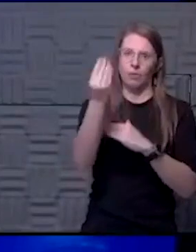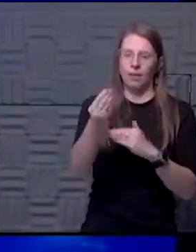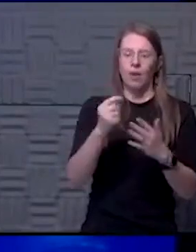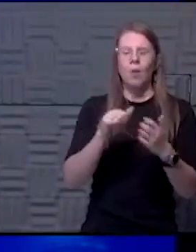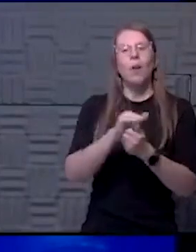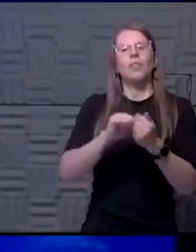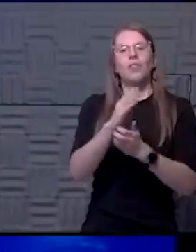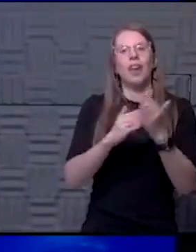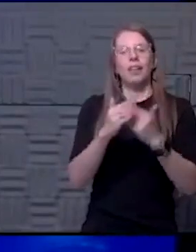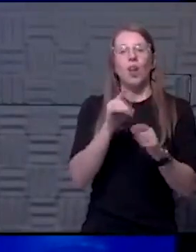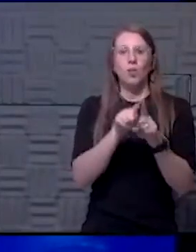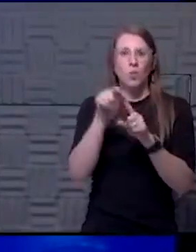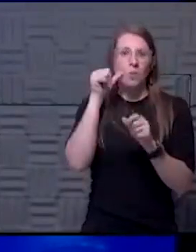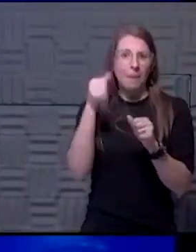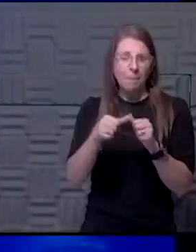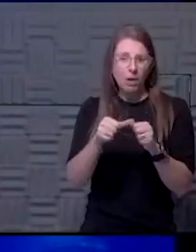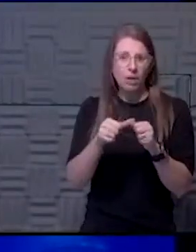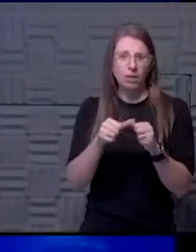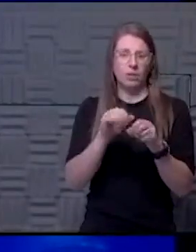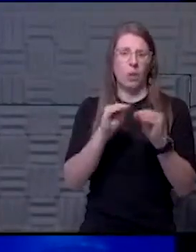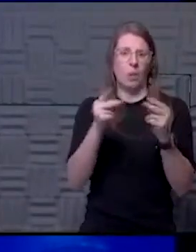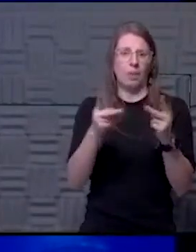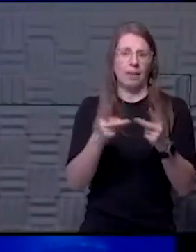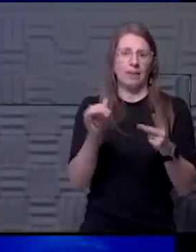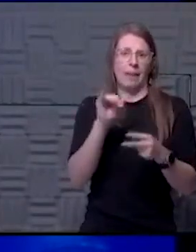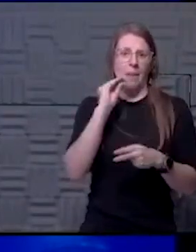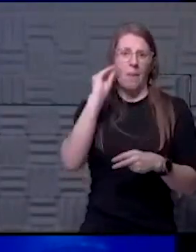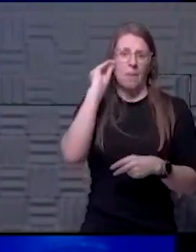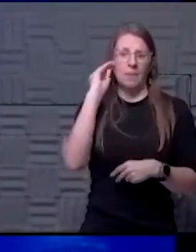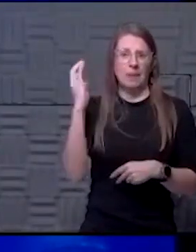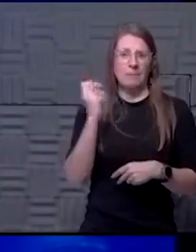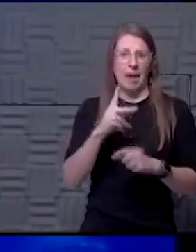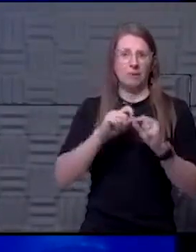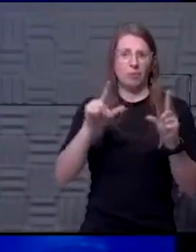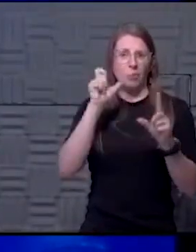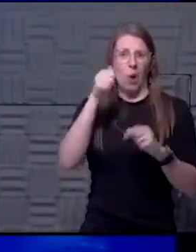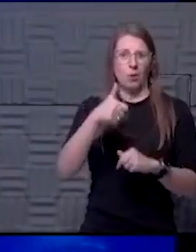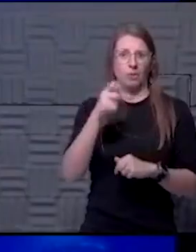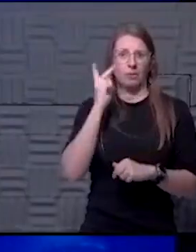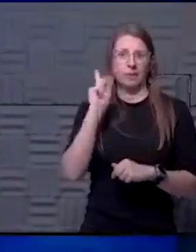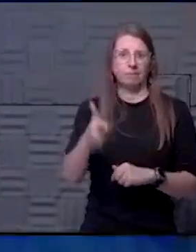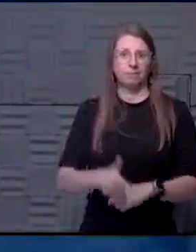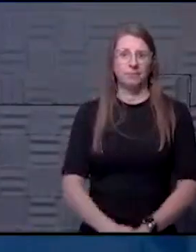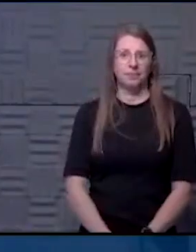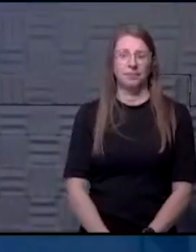And most of all, remember, there's still no place like home. We're back tomorrow. We'll see you then.